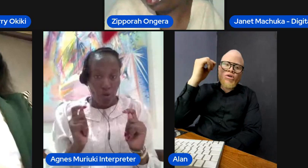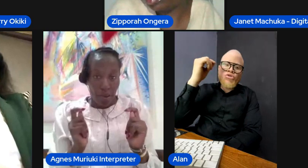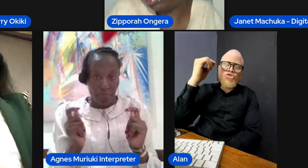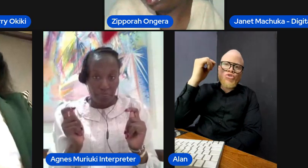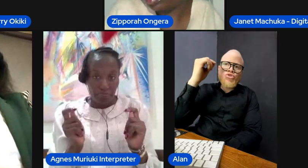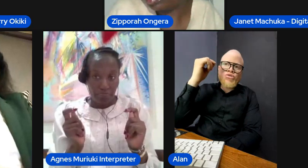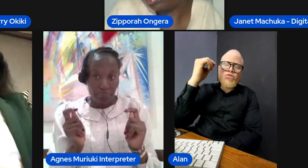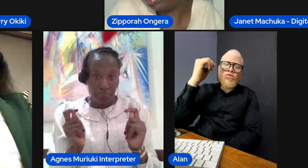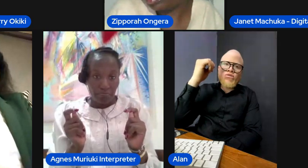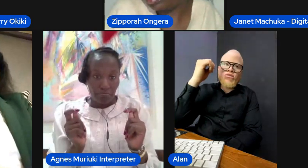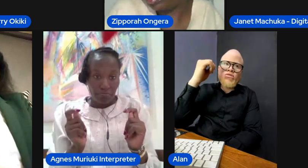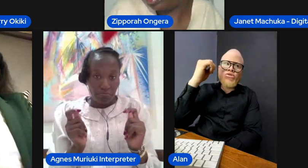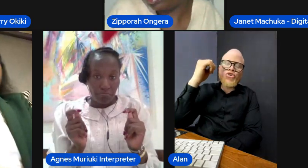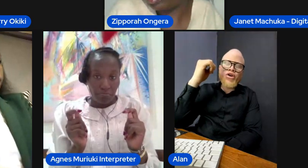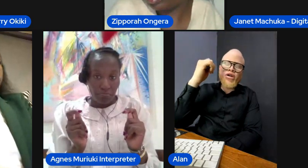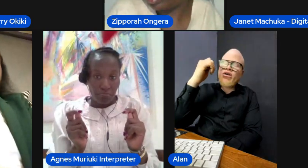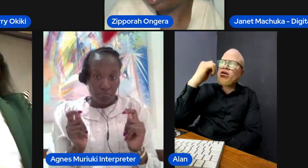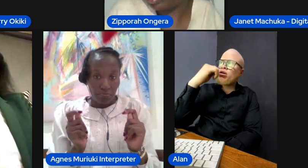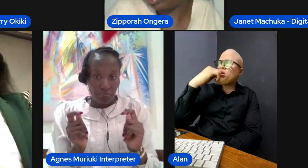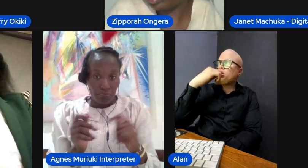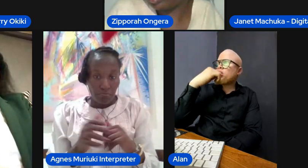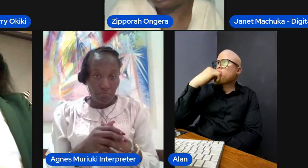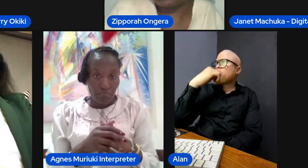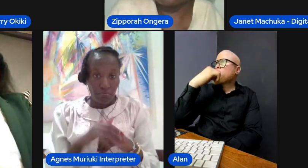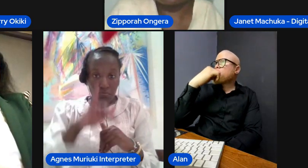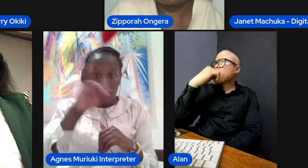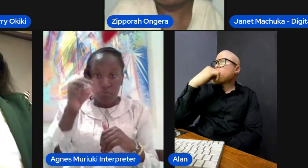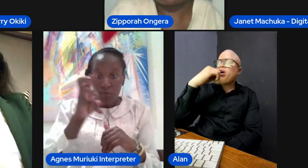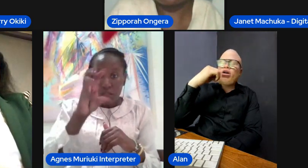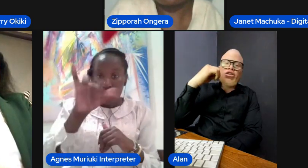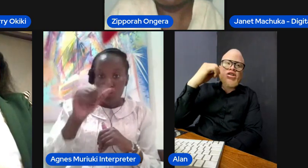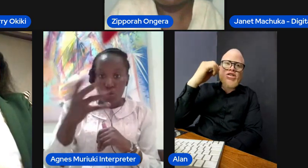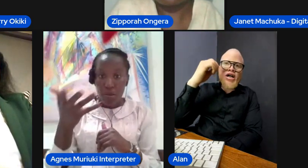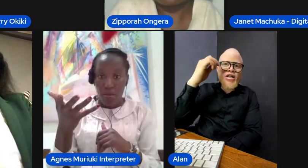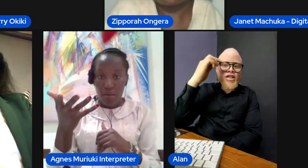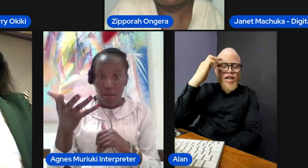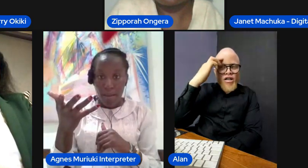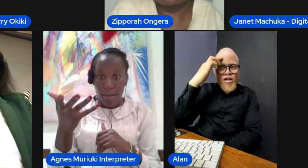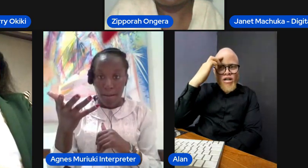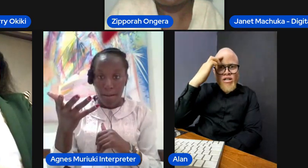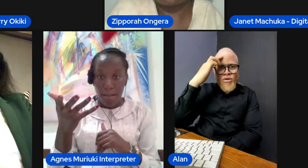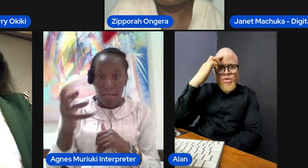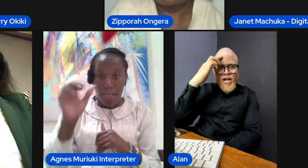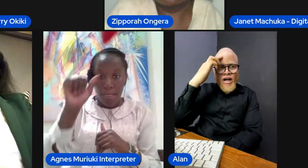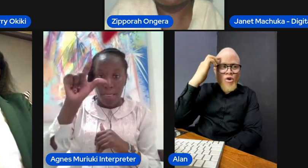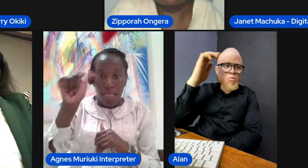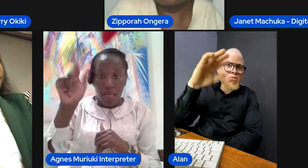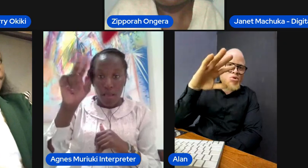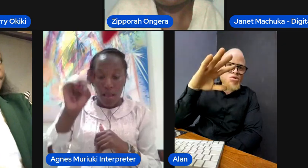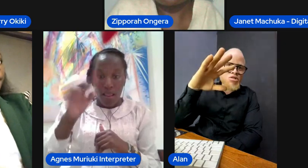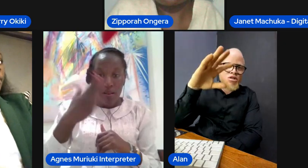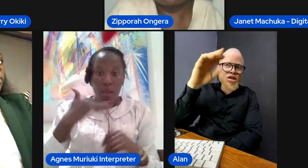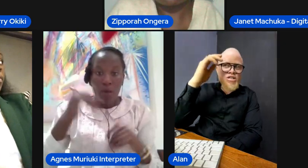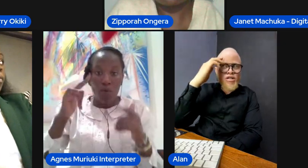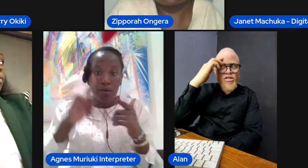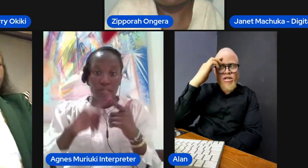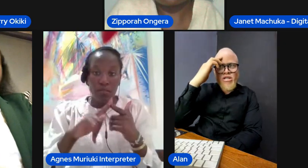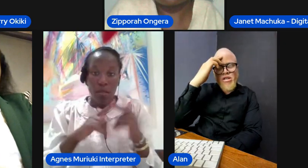And consistency. Joy, Yes. this is Alan here, and I hope I'm